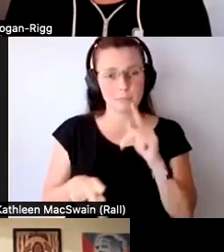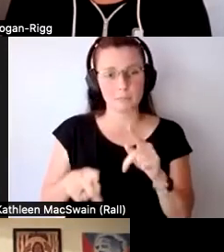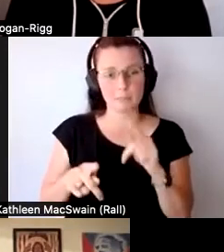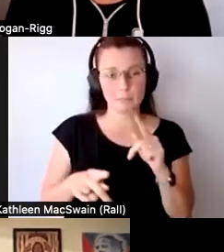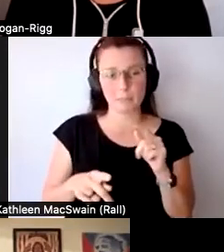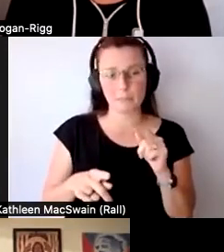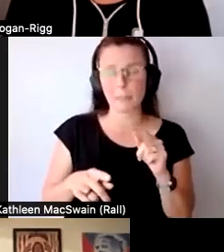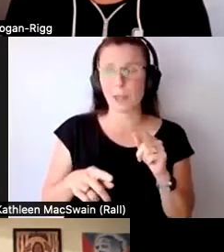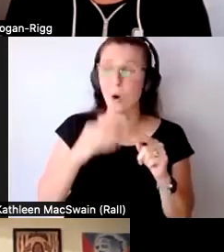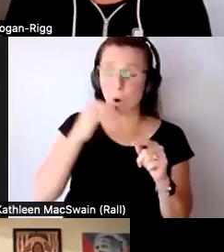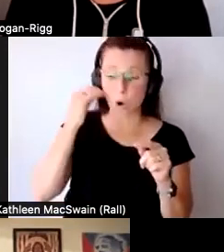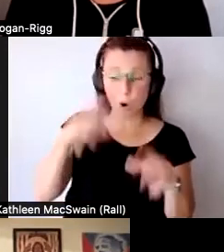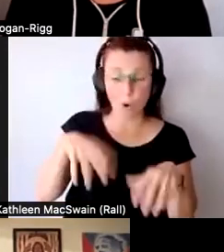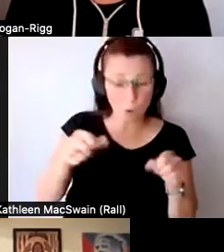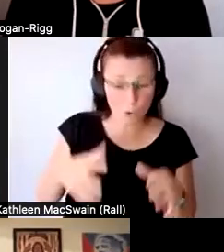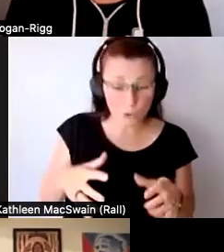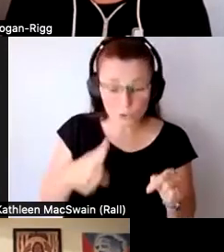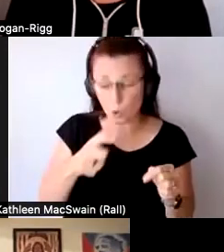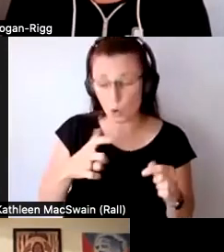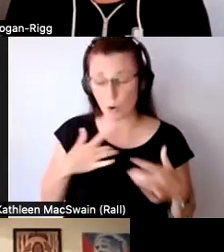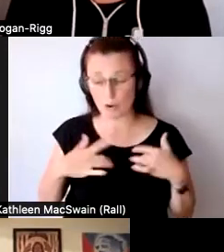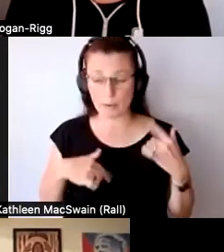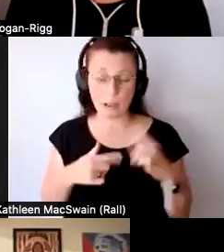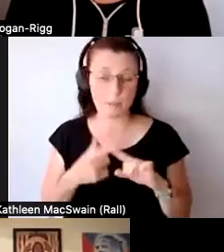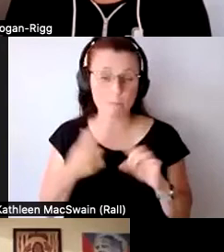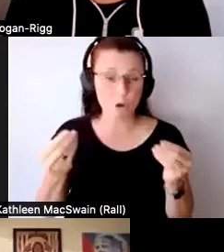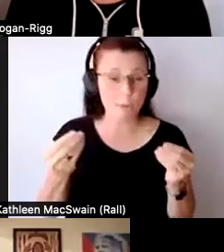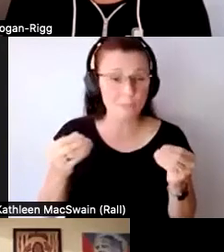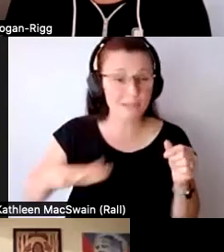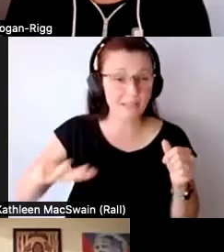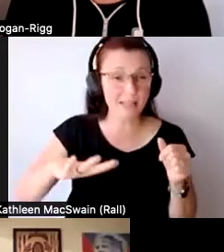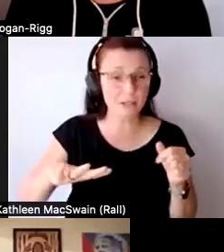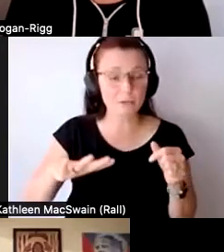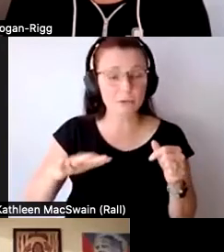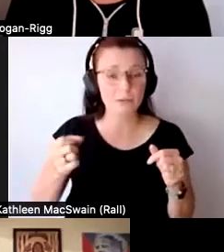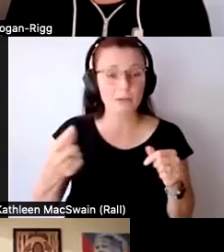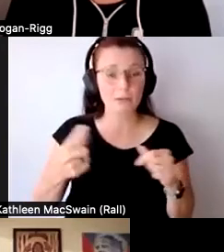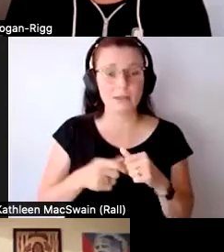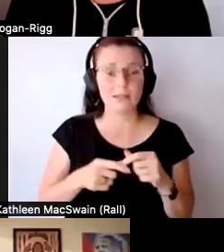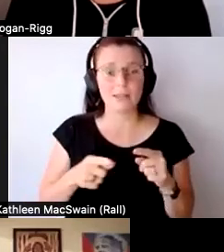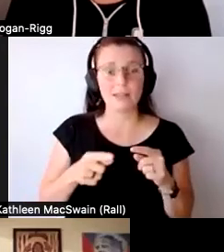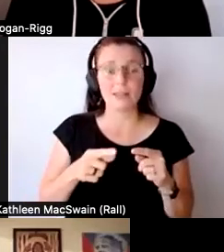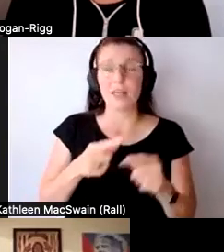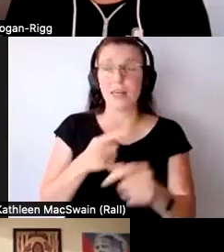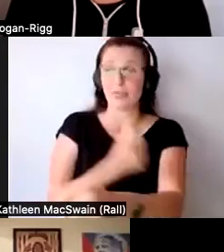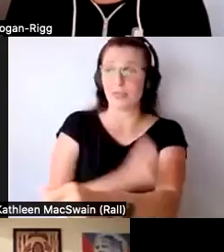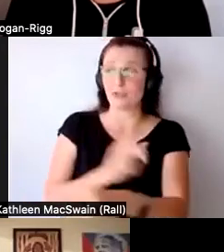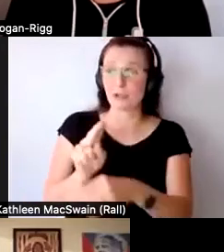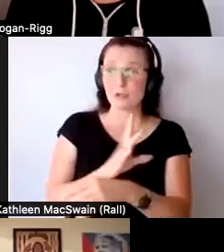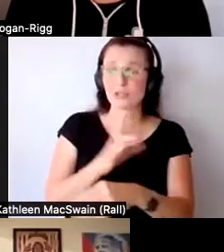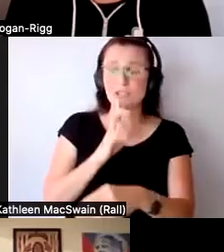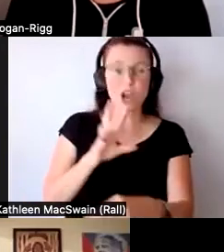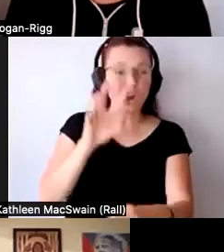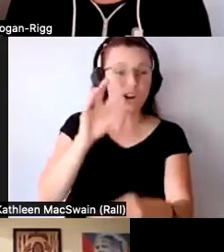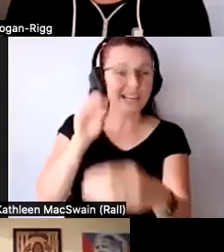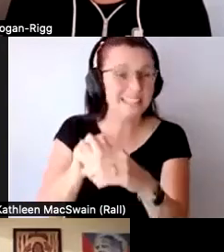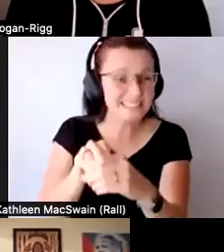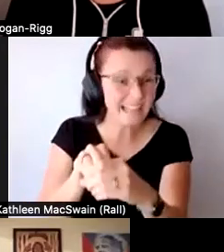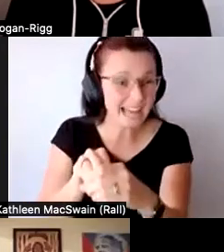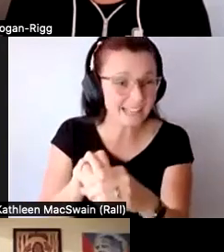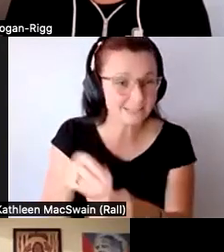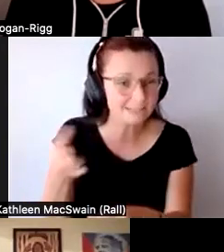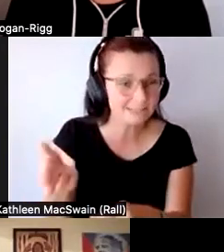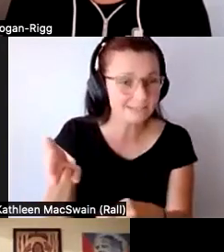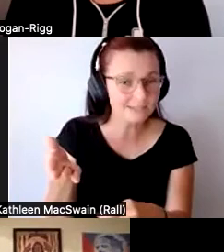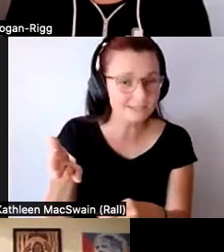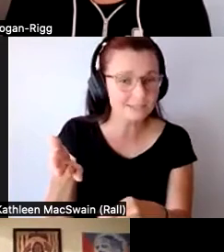concerned about property value, et cetera, they will be inside. I used to say we were crazy enough to bring them in. I say we're courageous